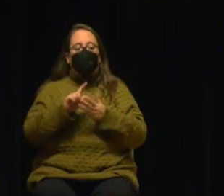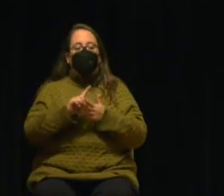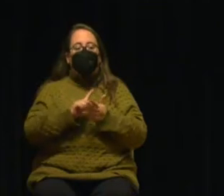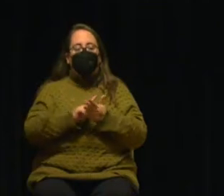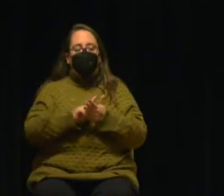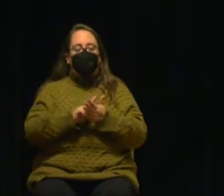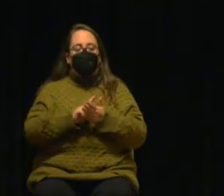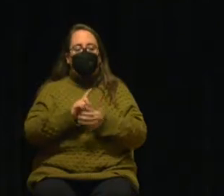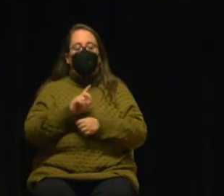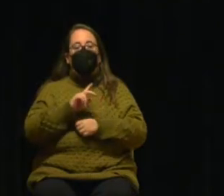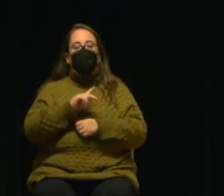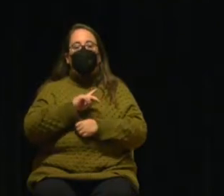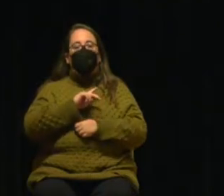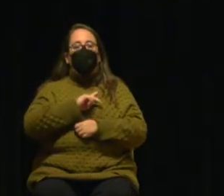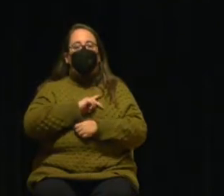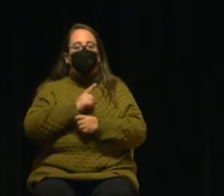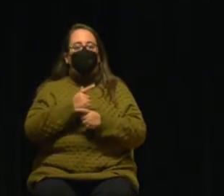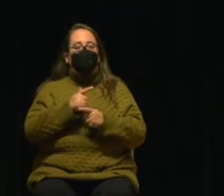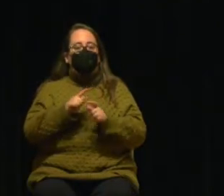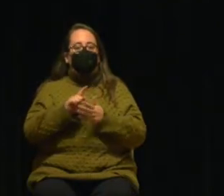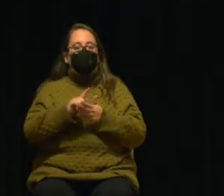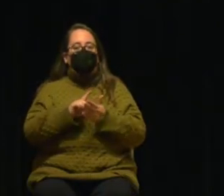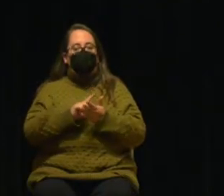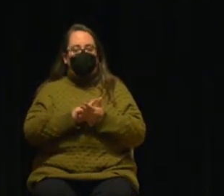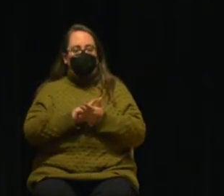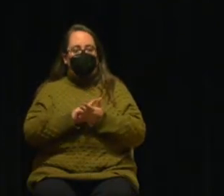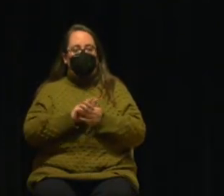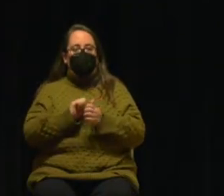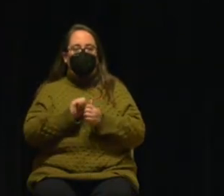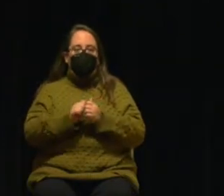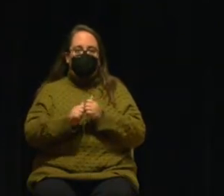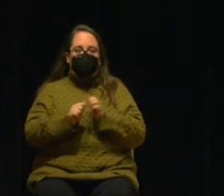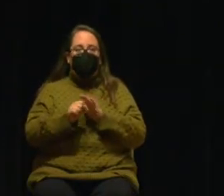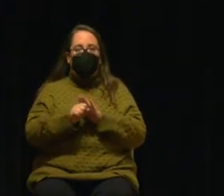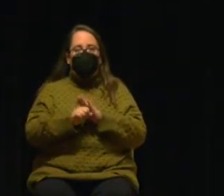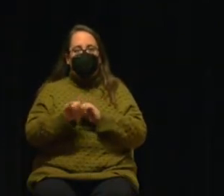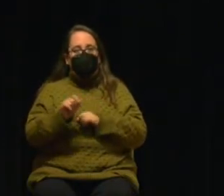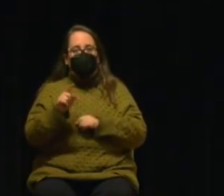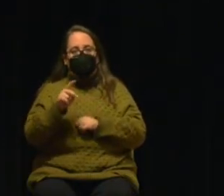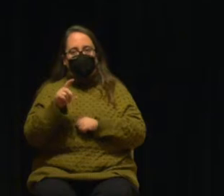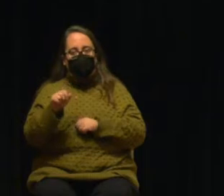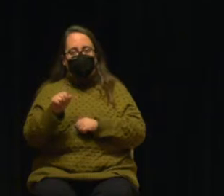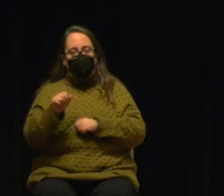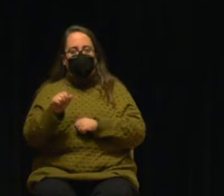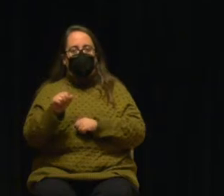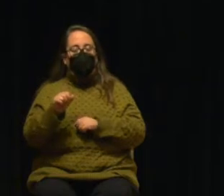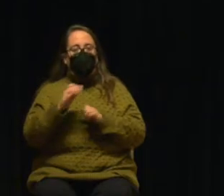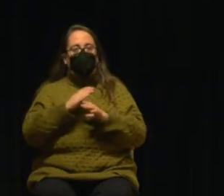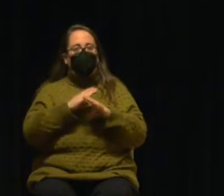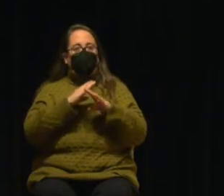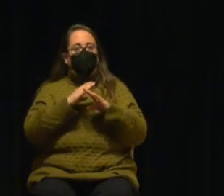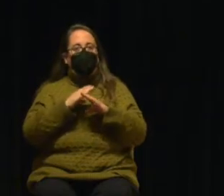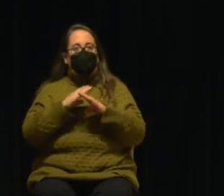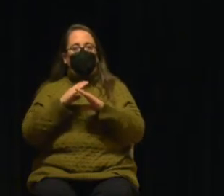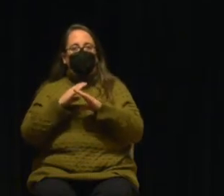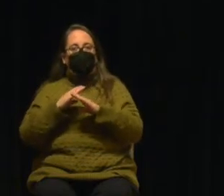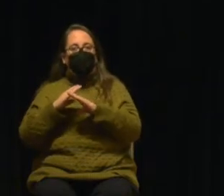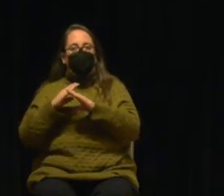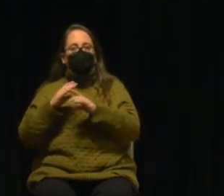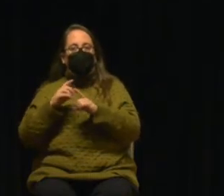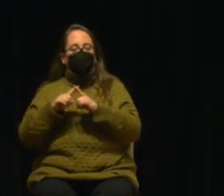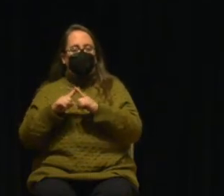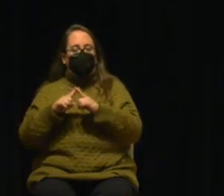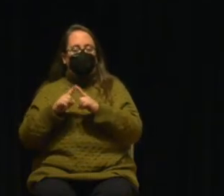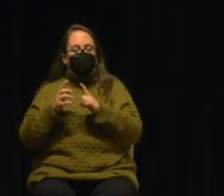so-called personal liberty laws, that had been passed in states like Pennsylvania that threw barriers up to the recovery of